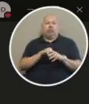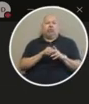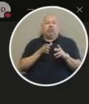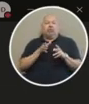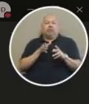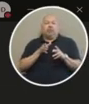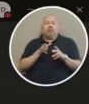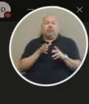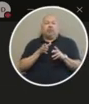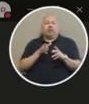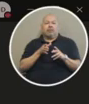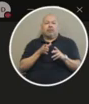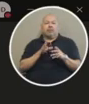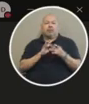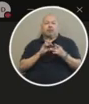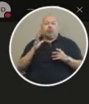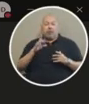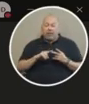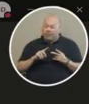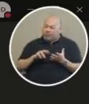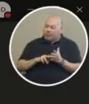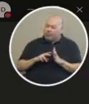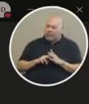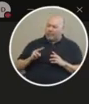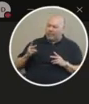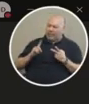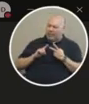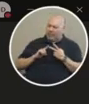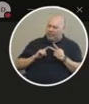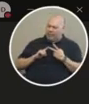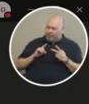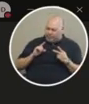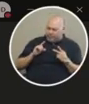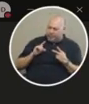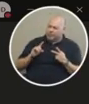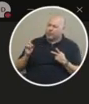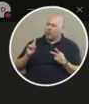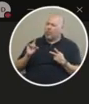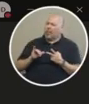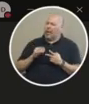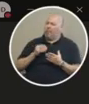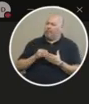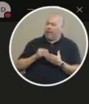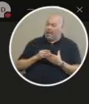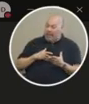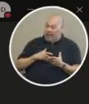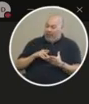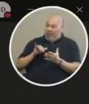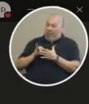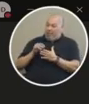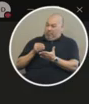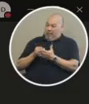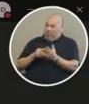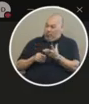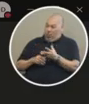Okay, so in terms of the second item, where would that money be going to?